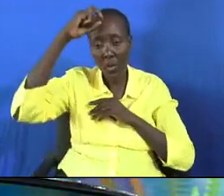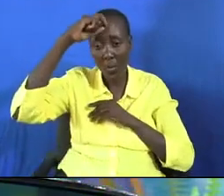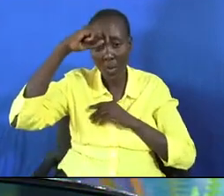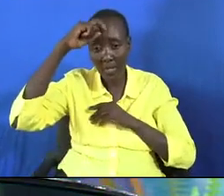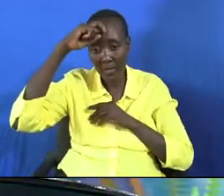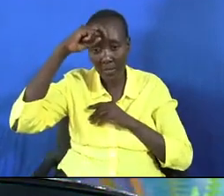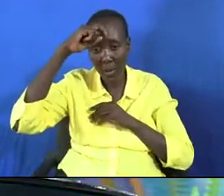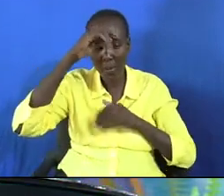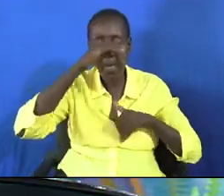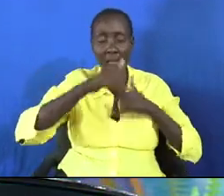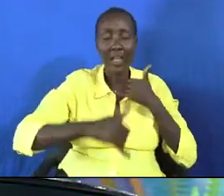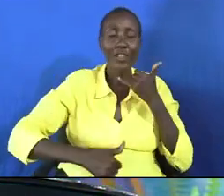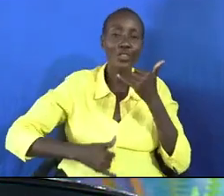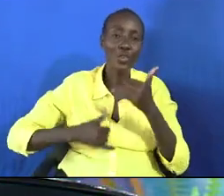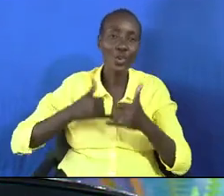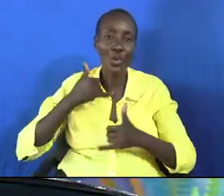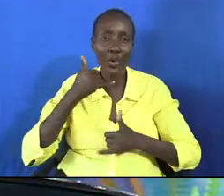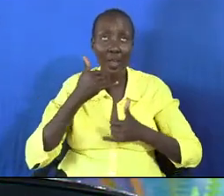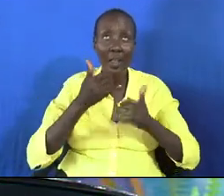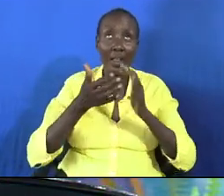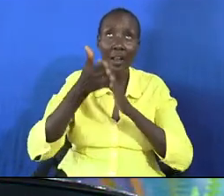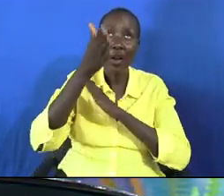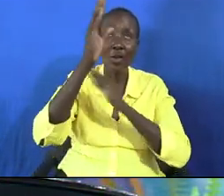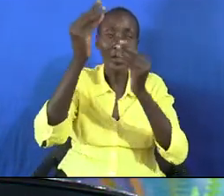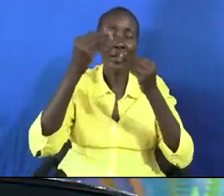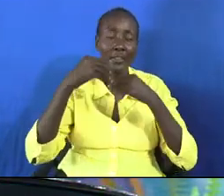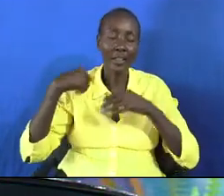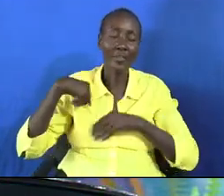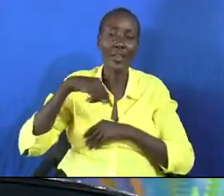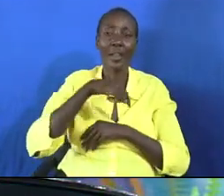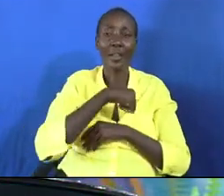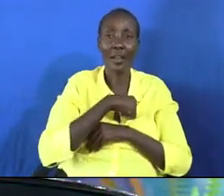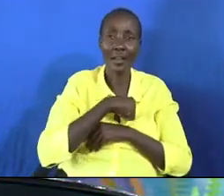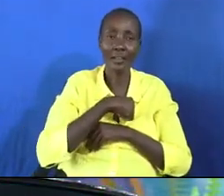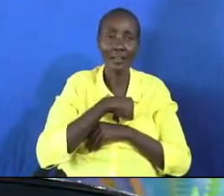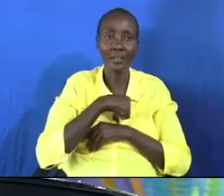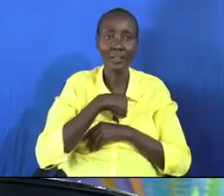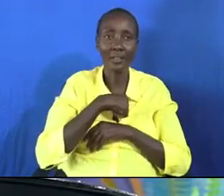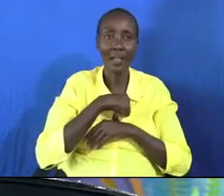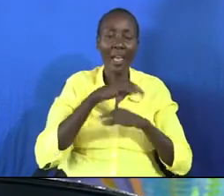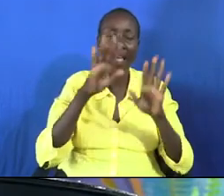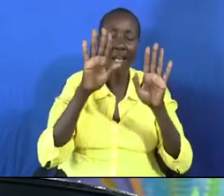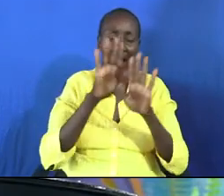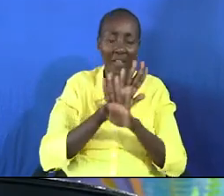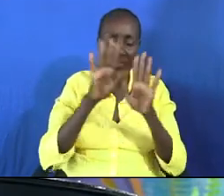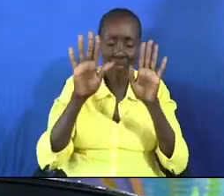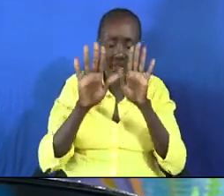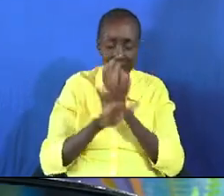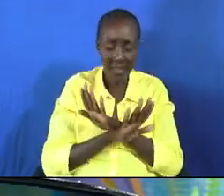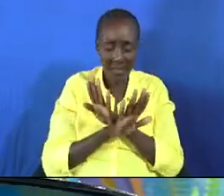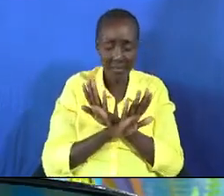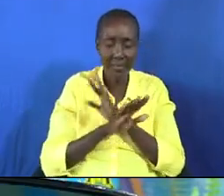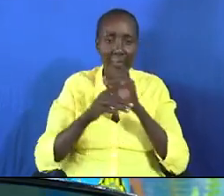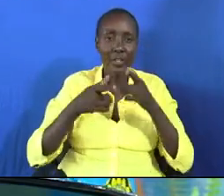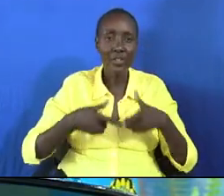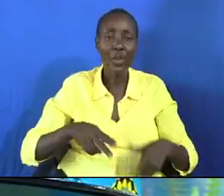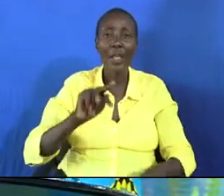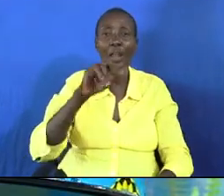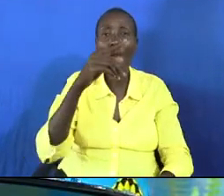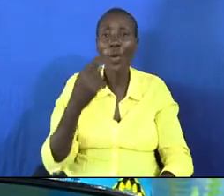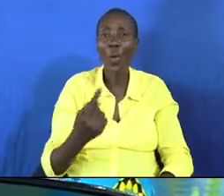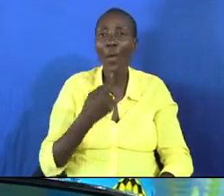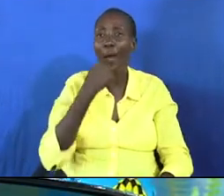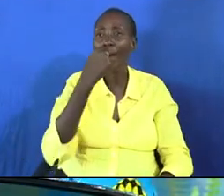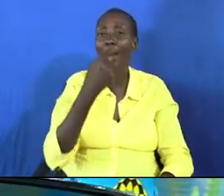wisdom, joy. God has provided us to all those things. So let nobody